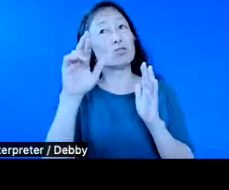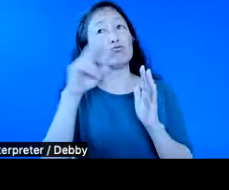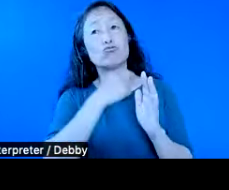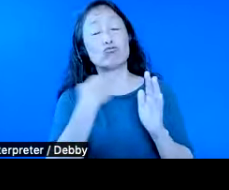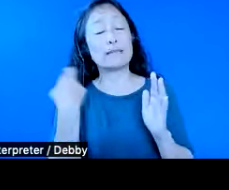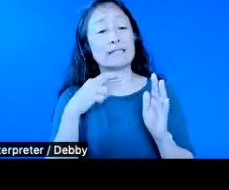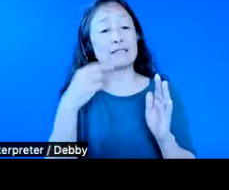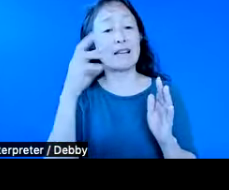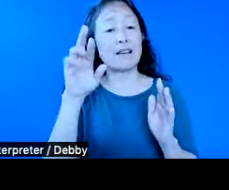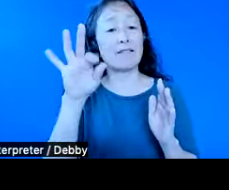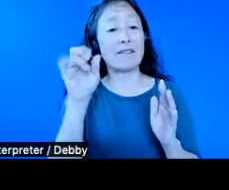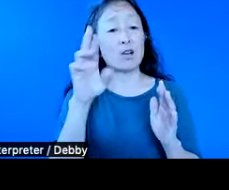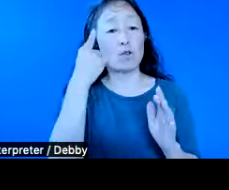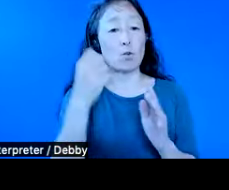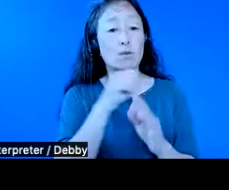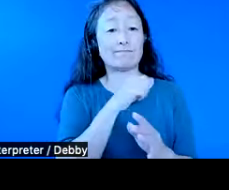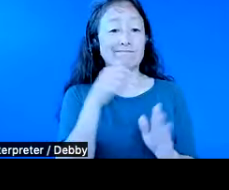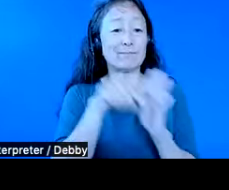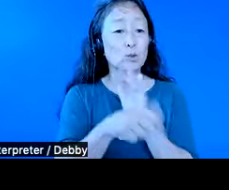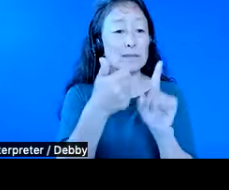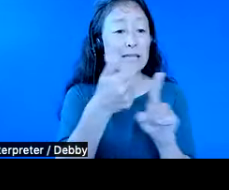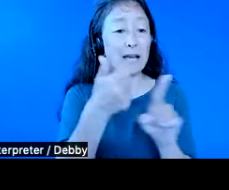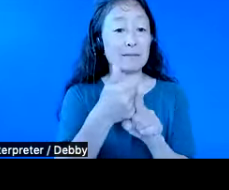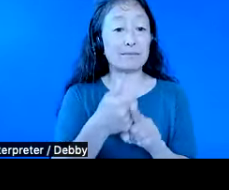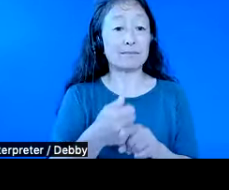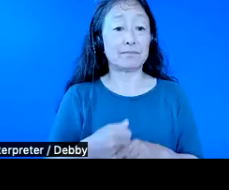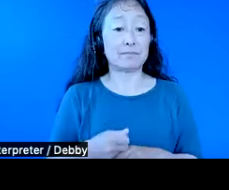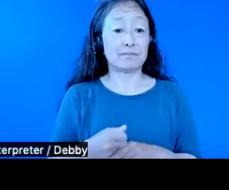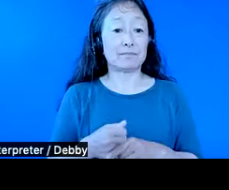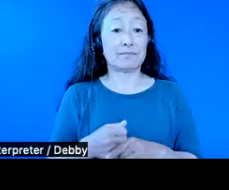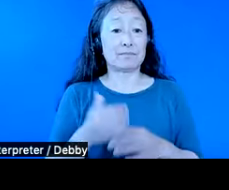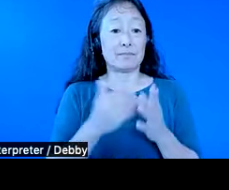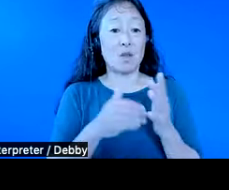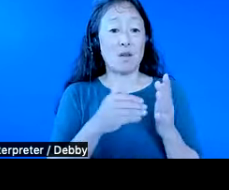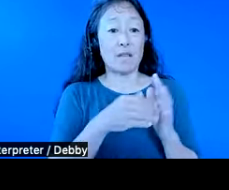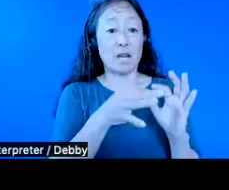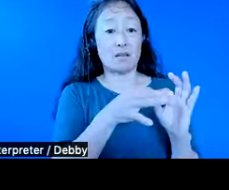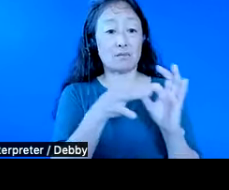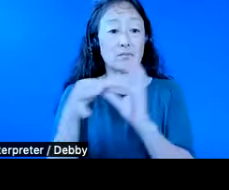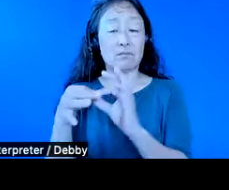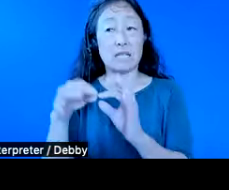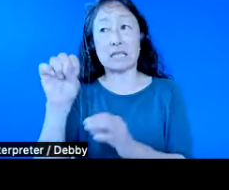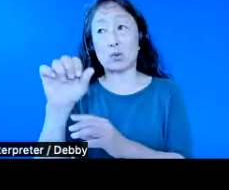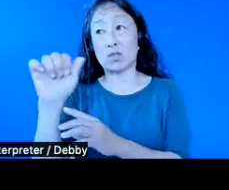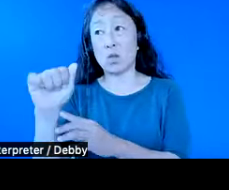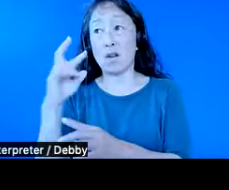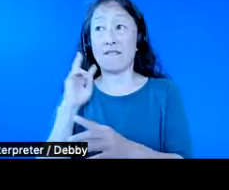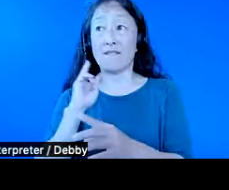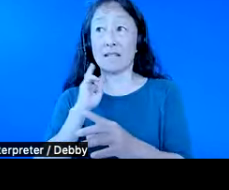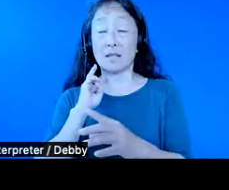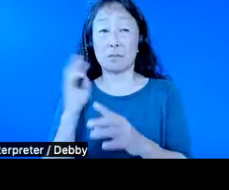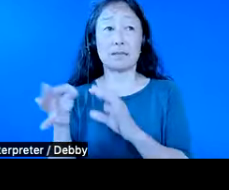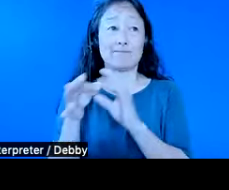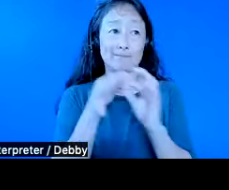in our community where the suicide attempts were people who never received any